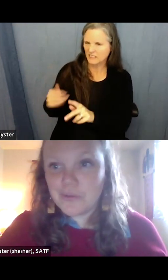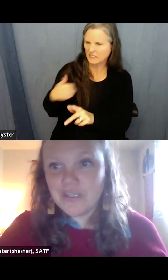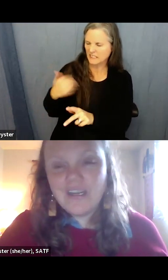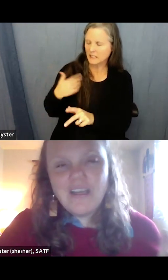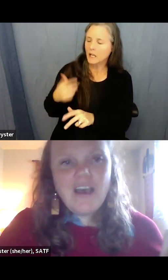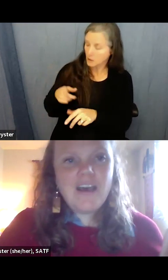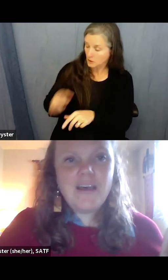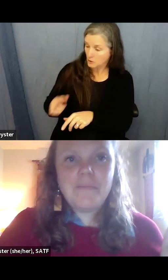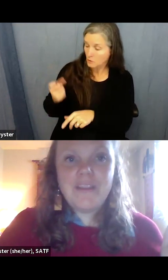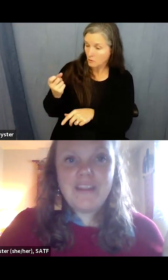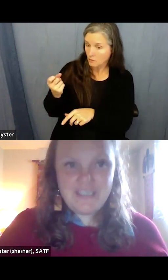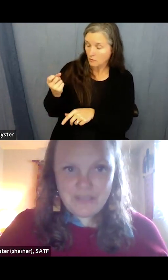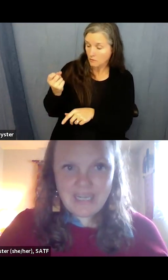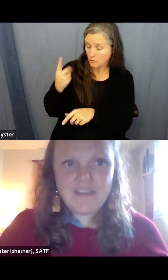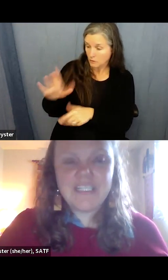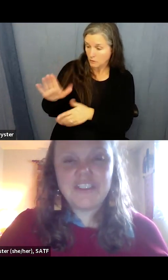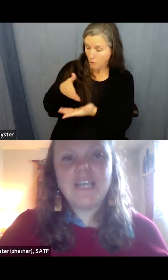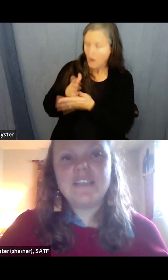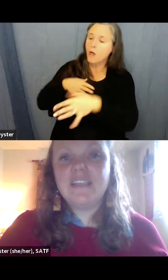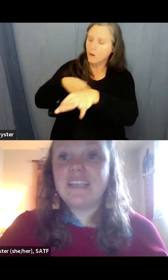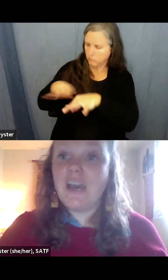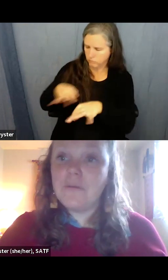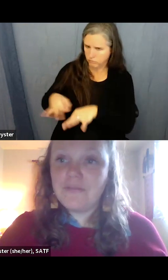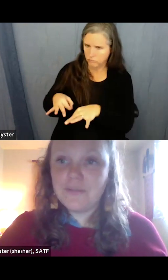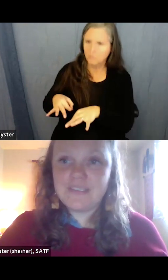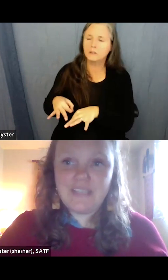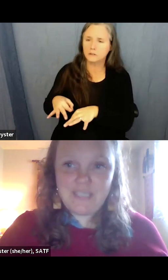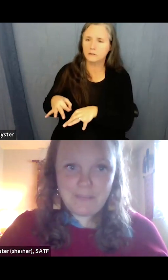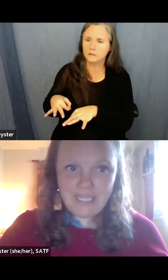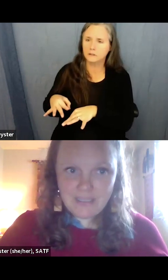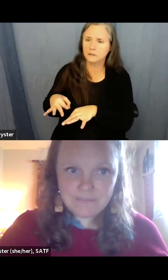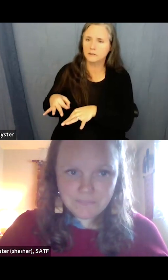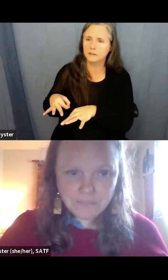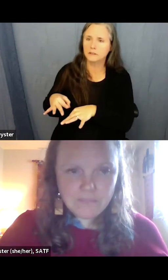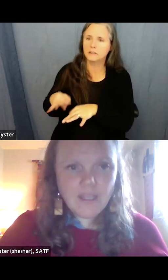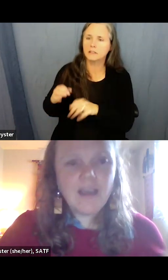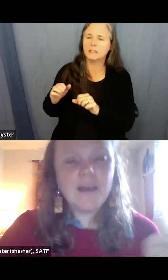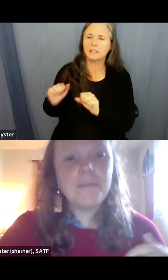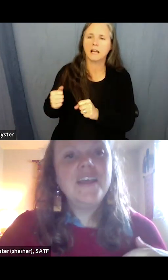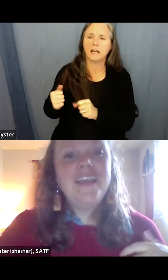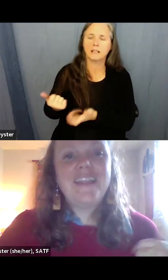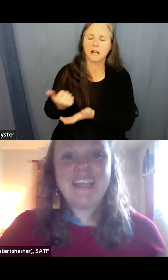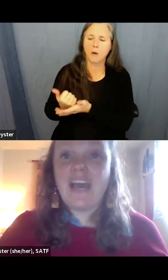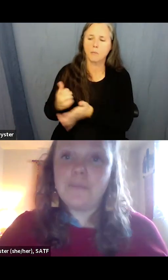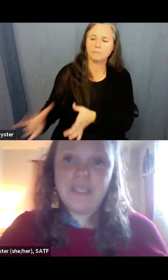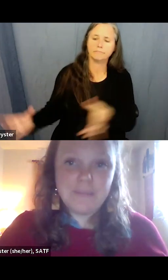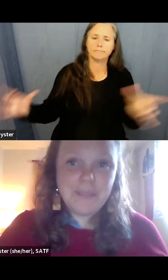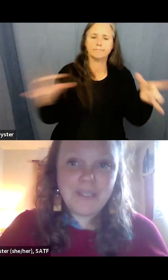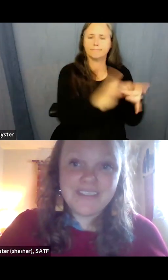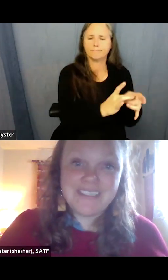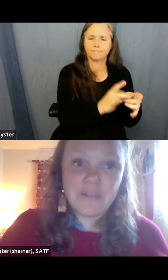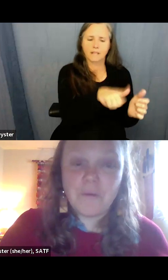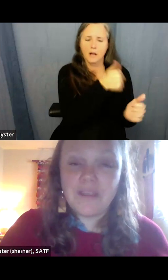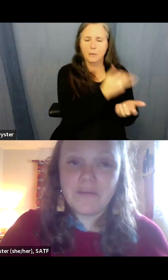emotional support. They do that confidentiality. They help folks safety plan. They can help young